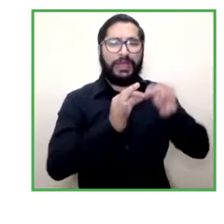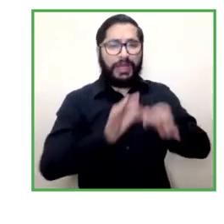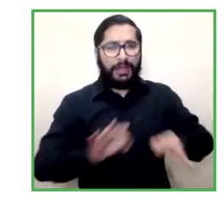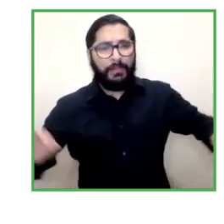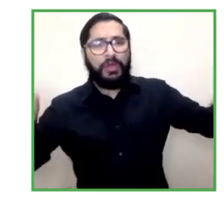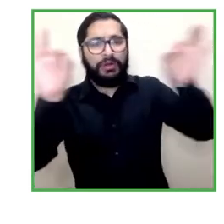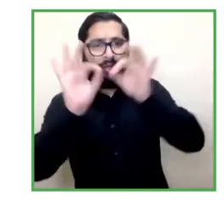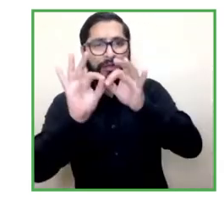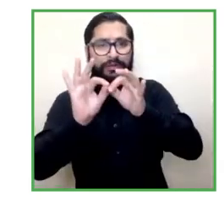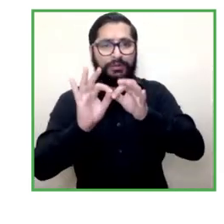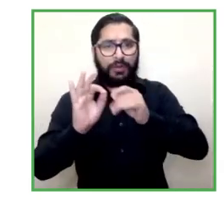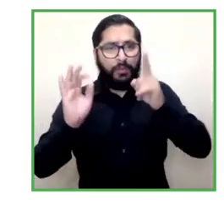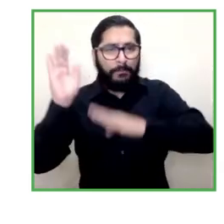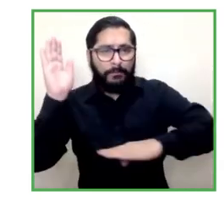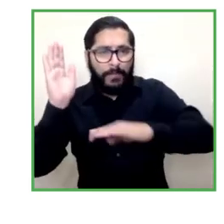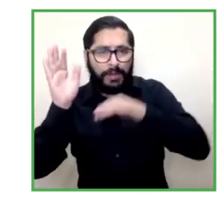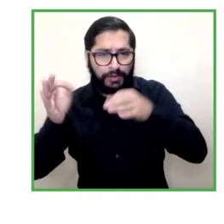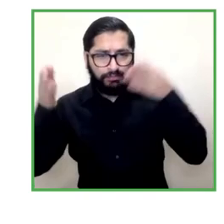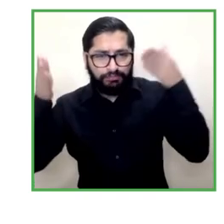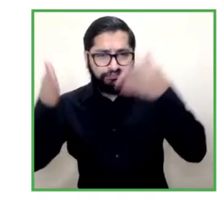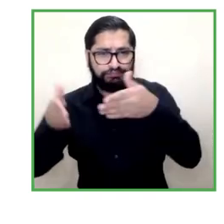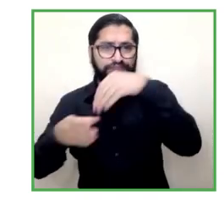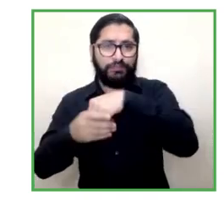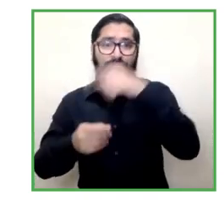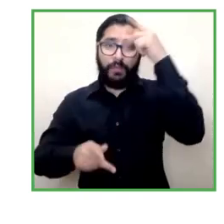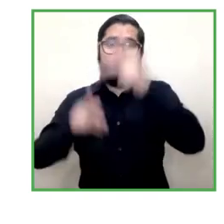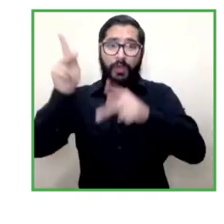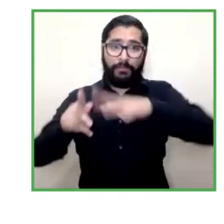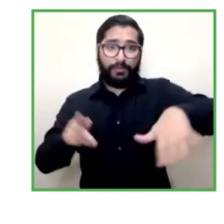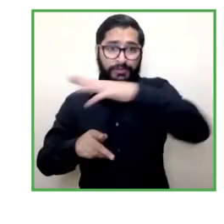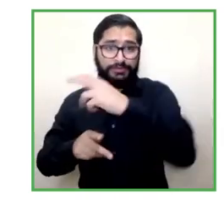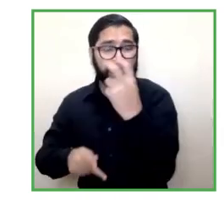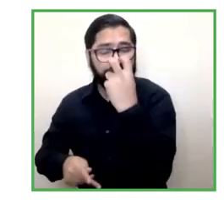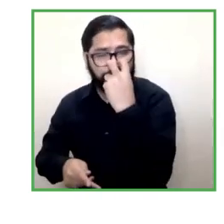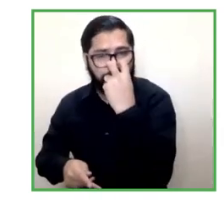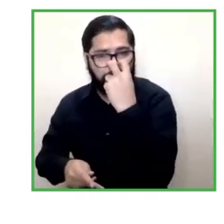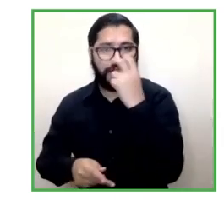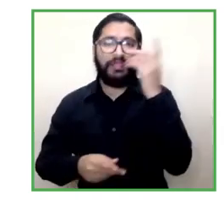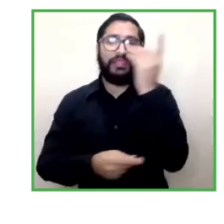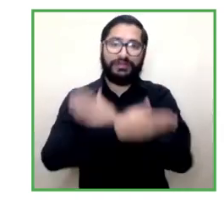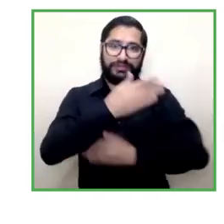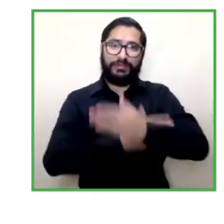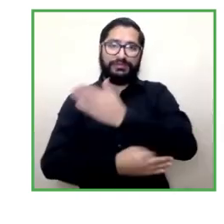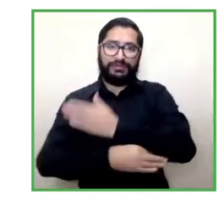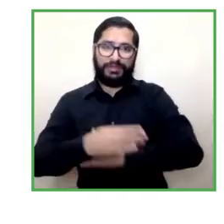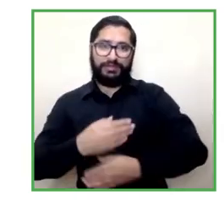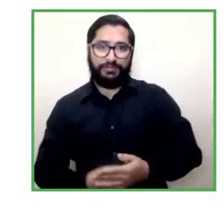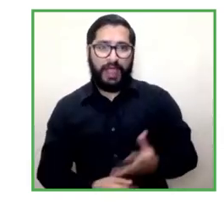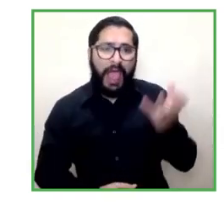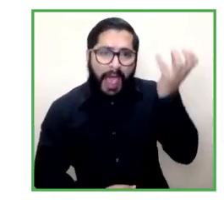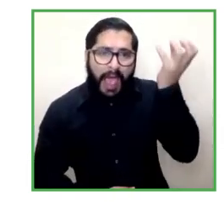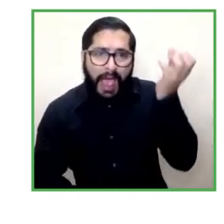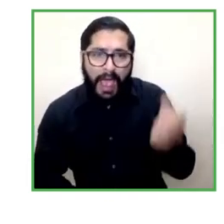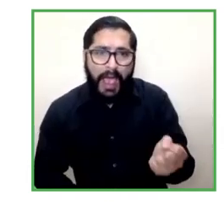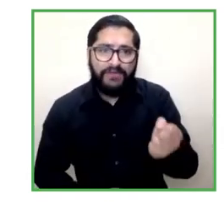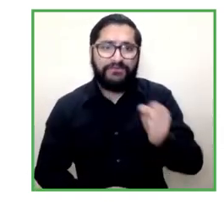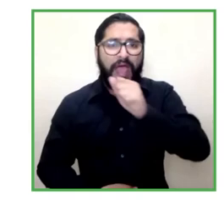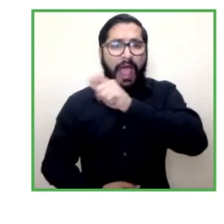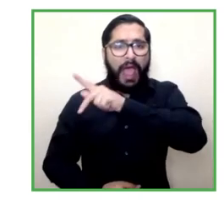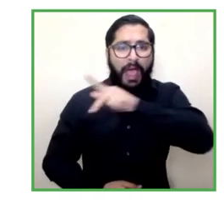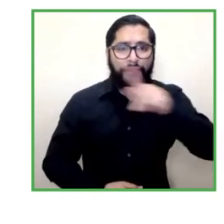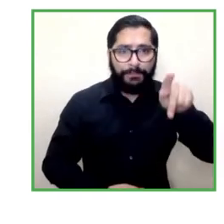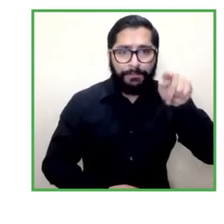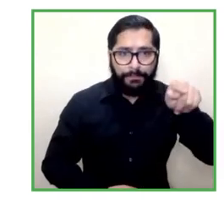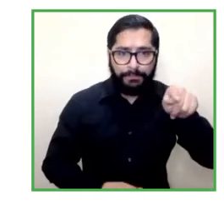application for them, not only the indoor navigation service, but also audiobooks and other